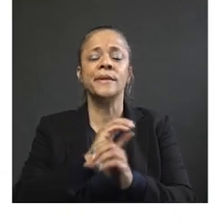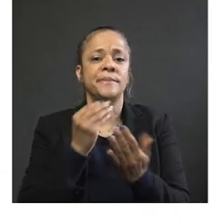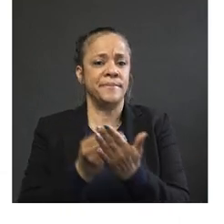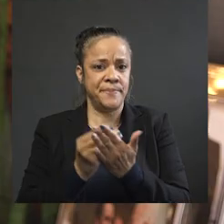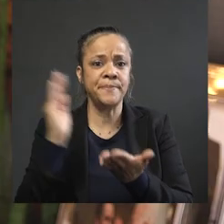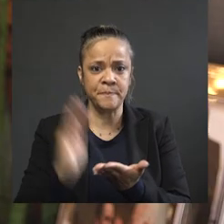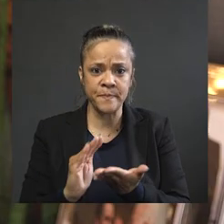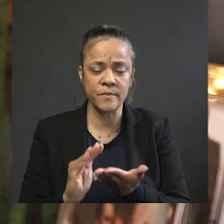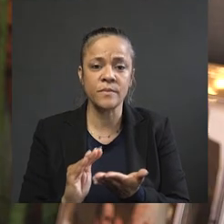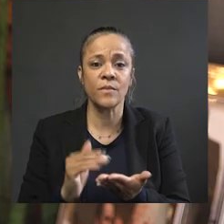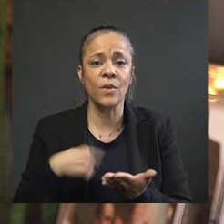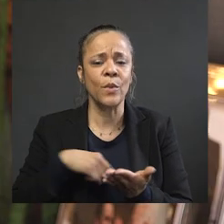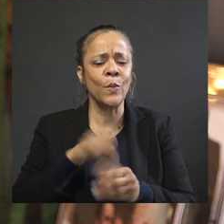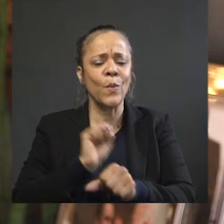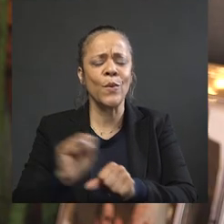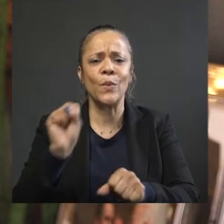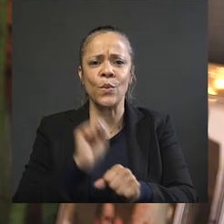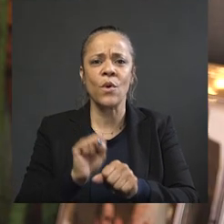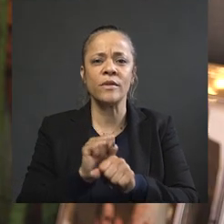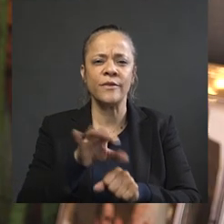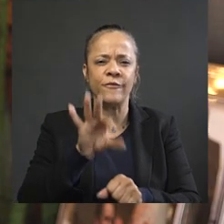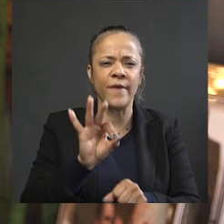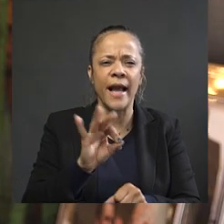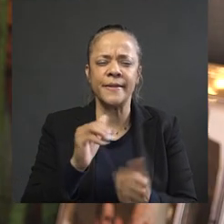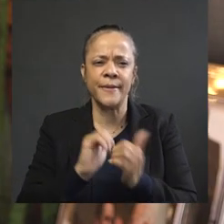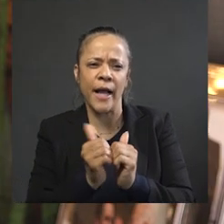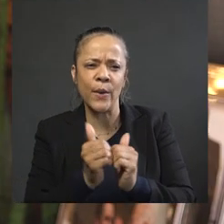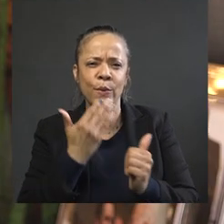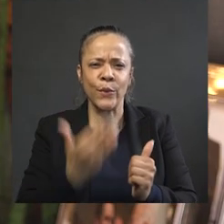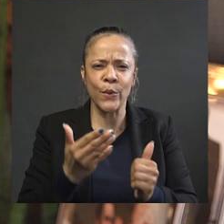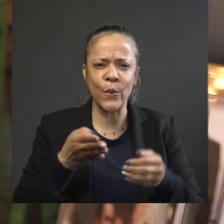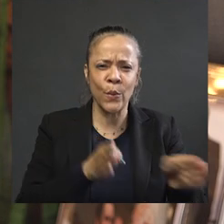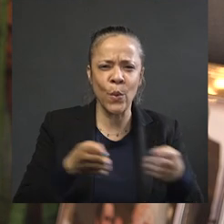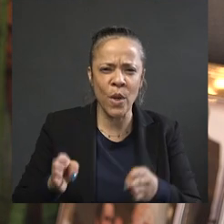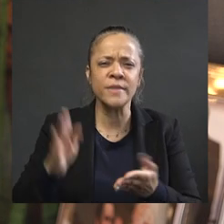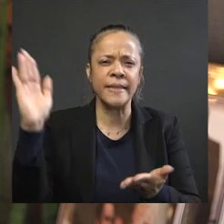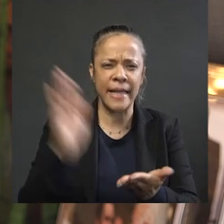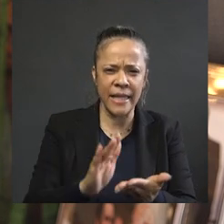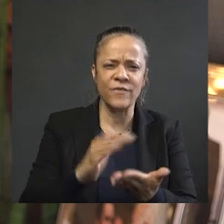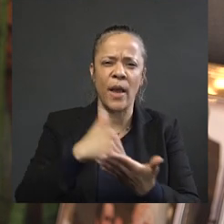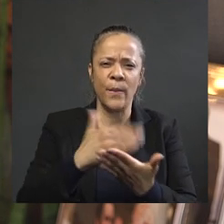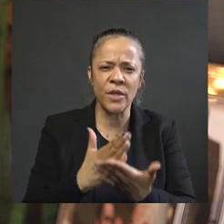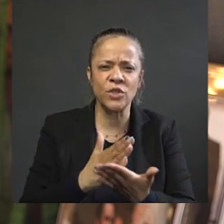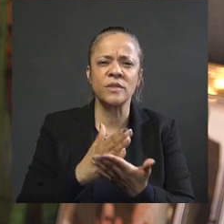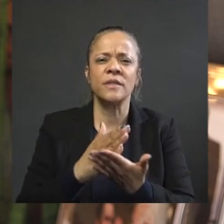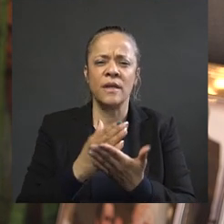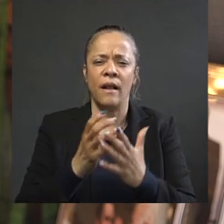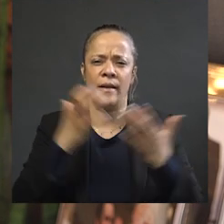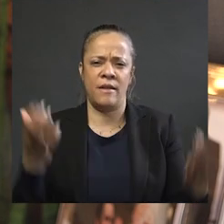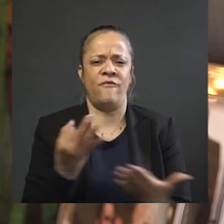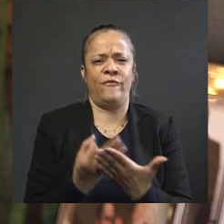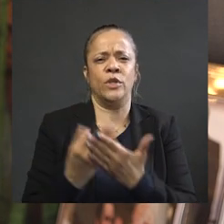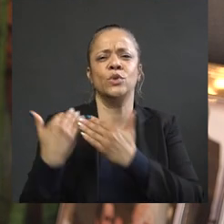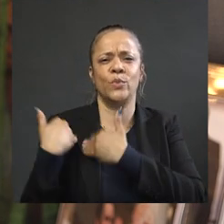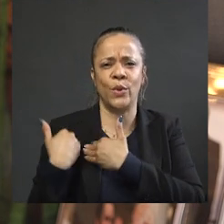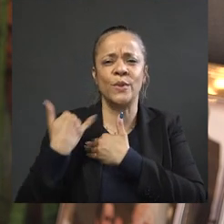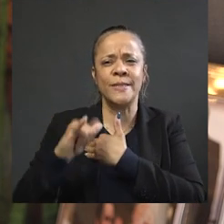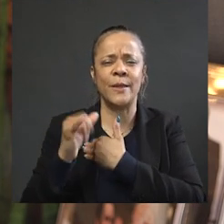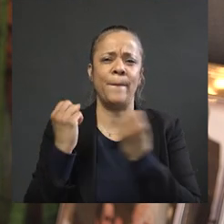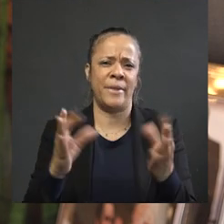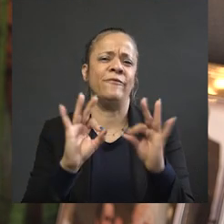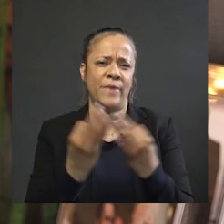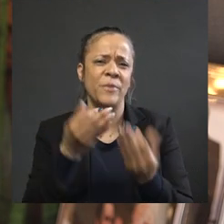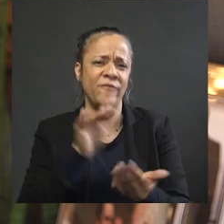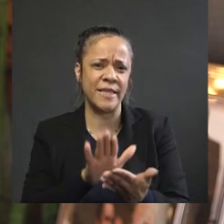experiencing loss of income. That's why we worked proactively to find ways to restructure the city's budget so that we could help alleviate those financial burdens that so